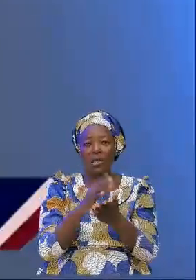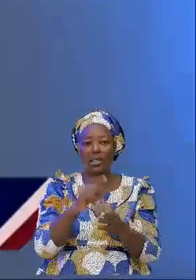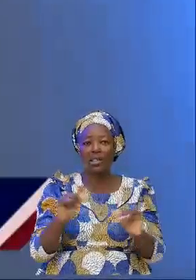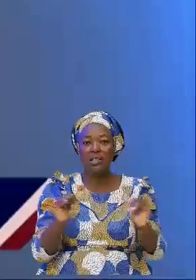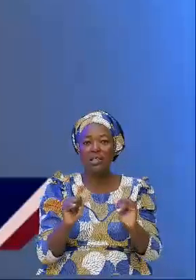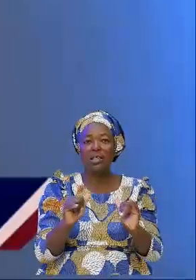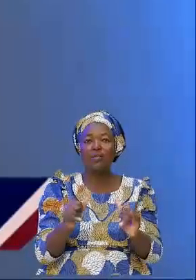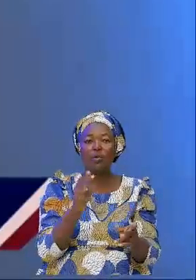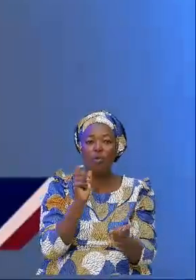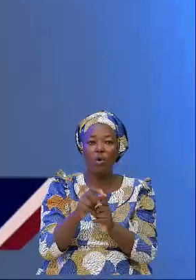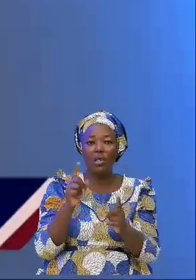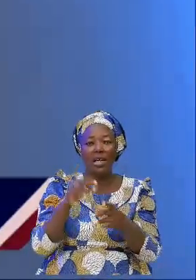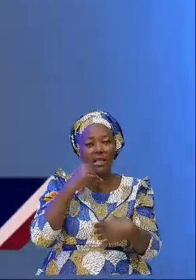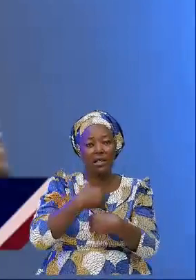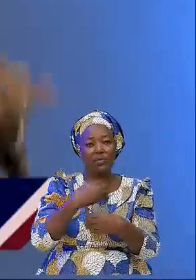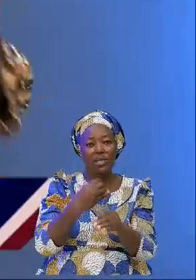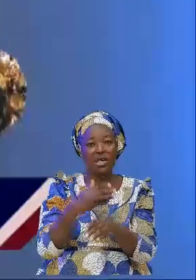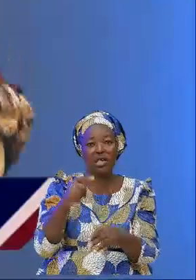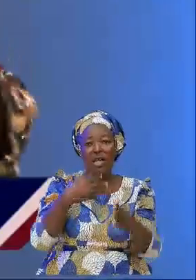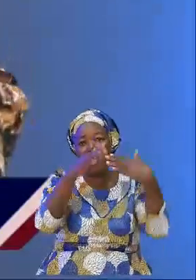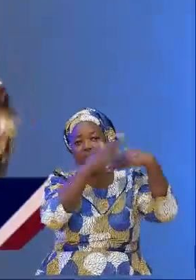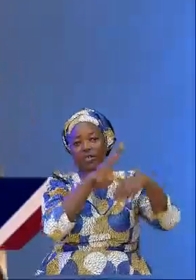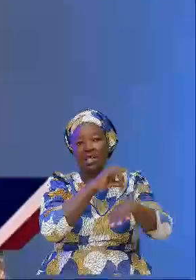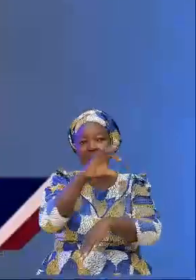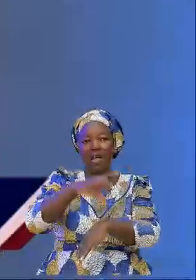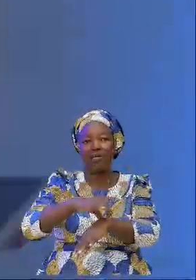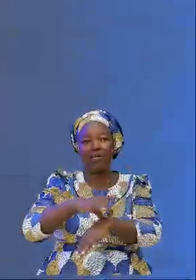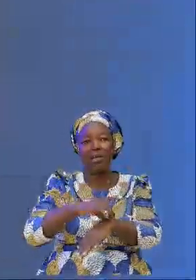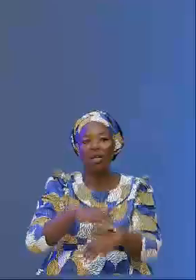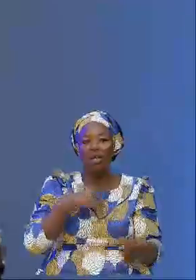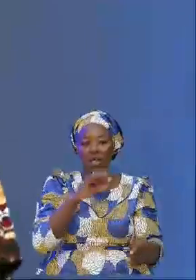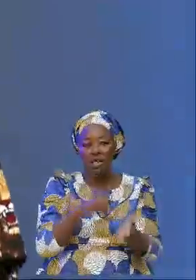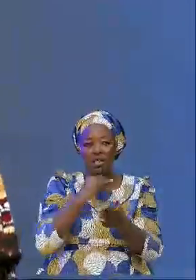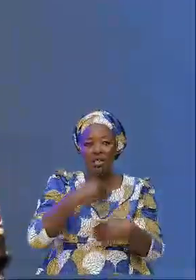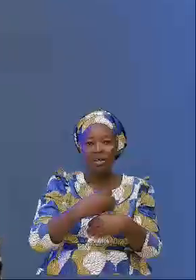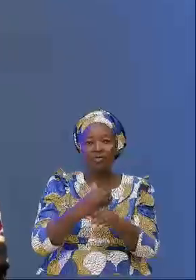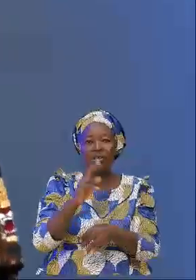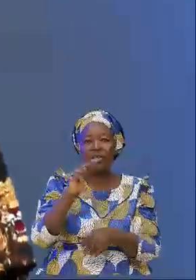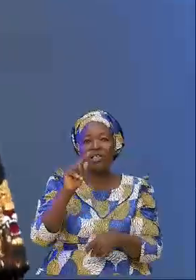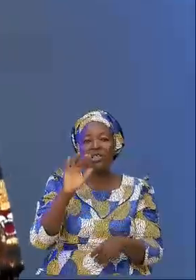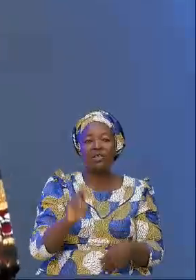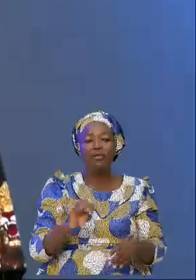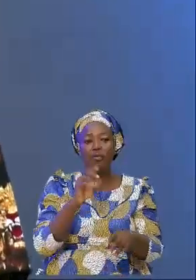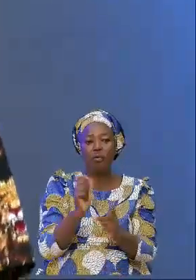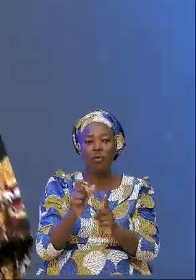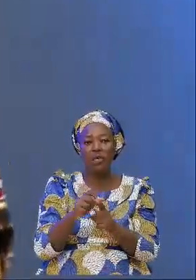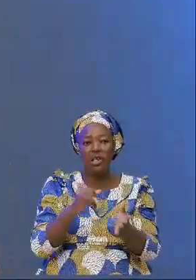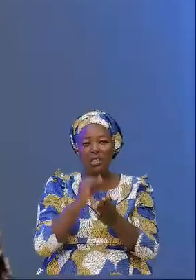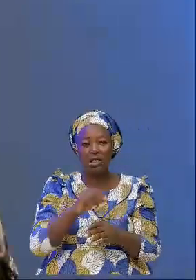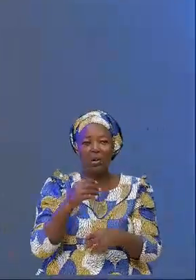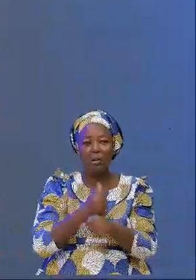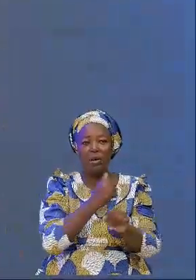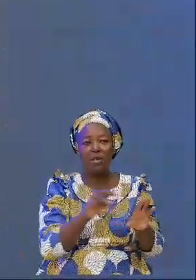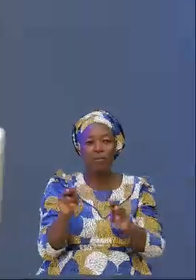the word of power. That's the same word that created the heavens and the earth. It's